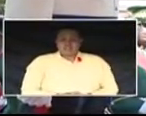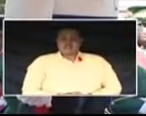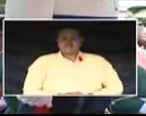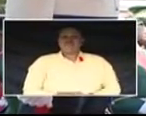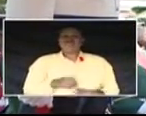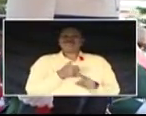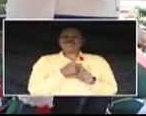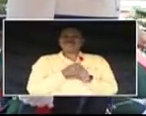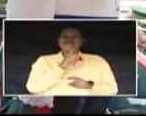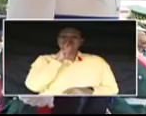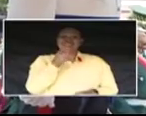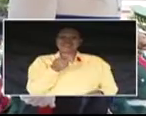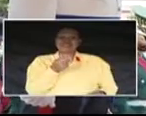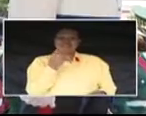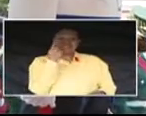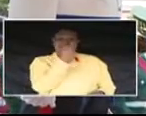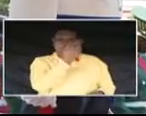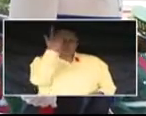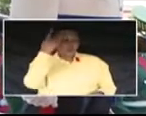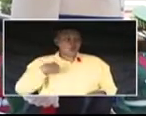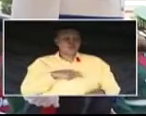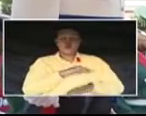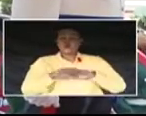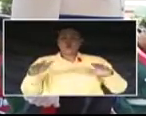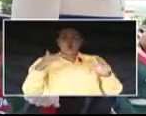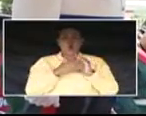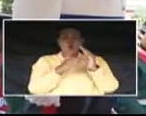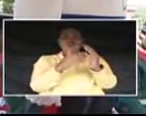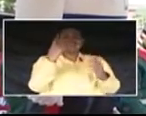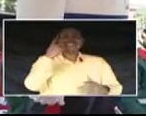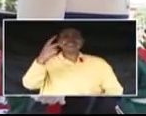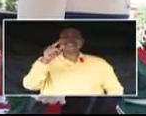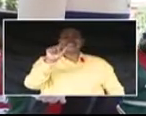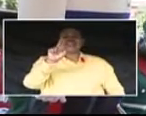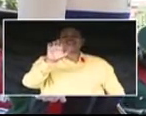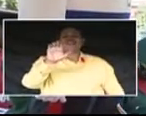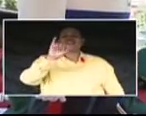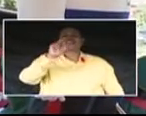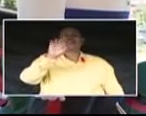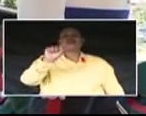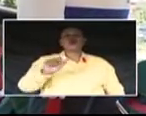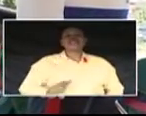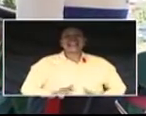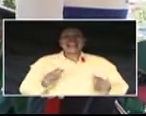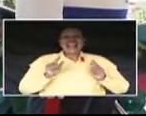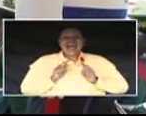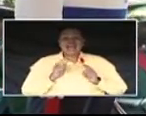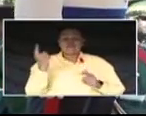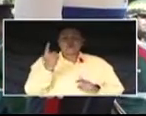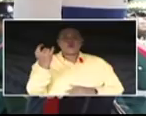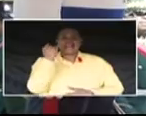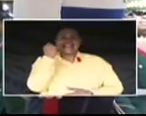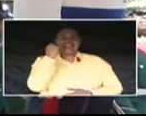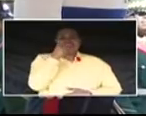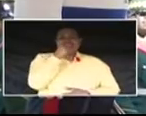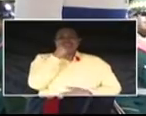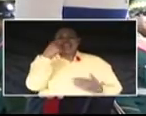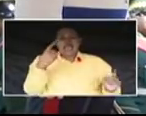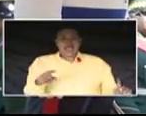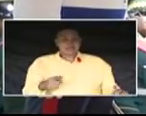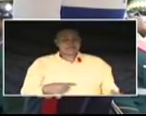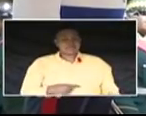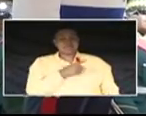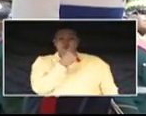These are very rare sights because we don't often get to see Grace Jones live unless it is a concert. And